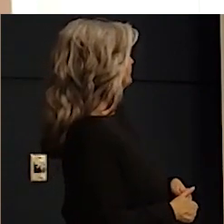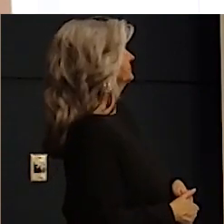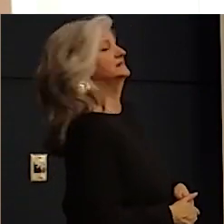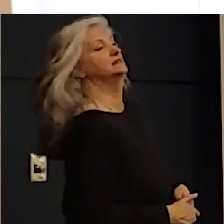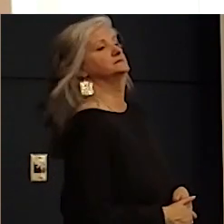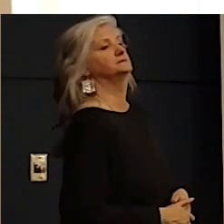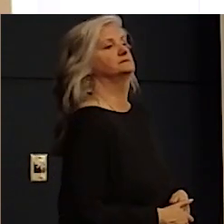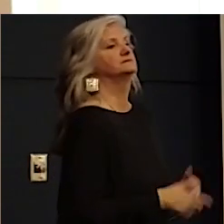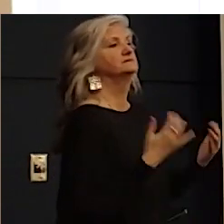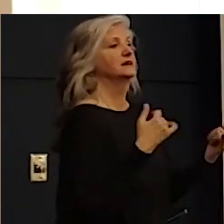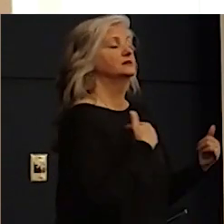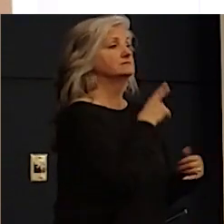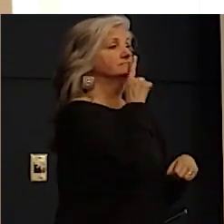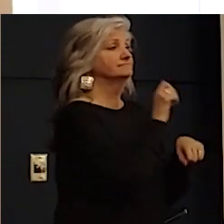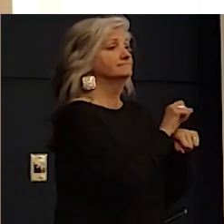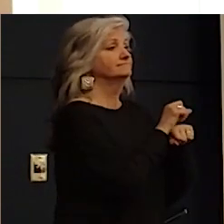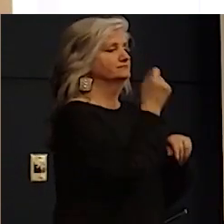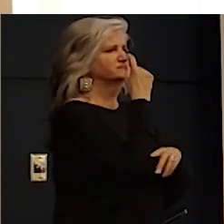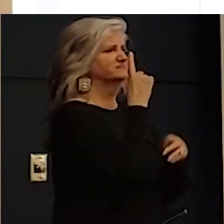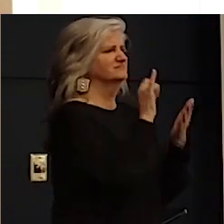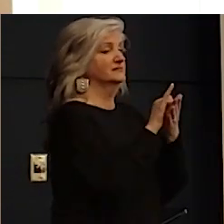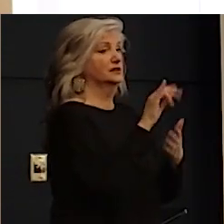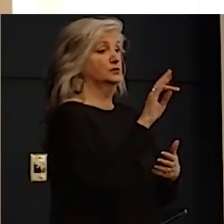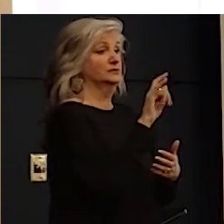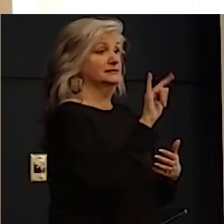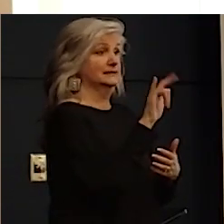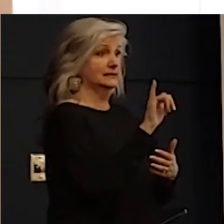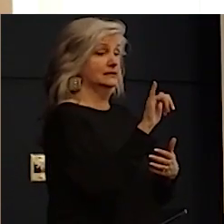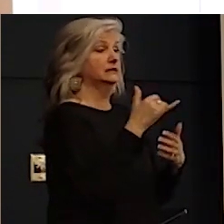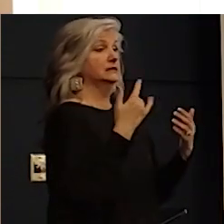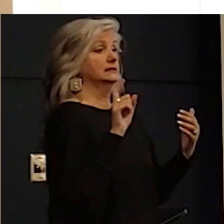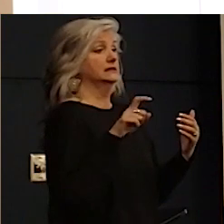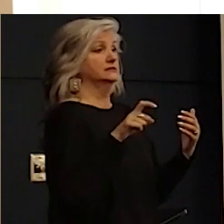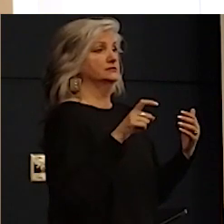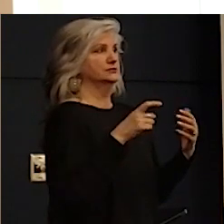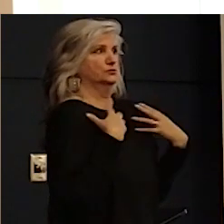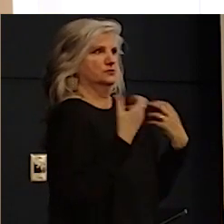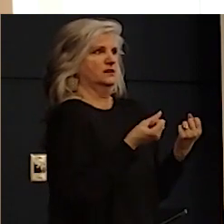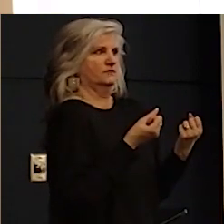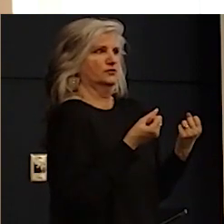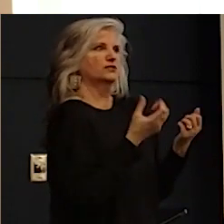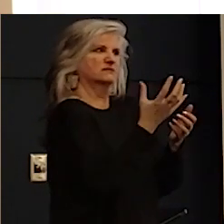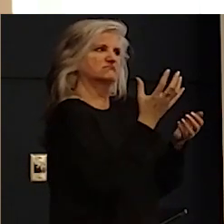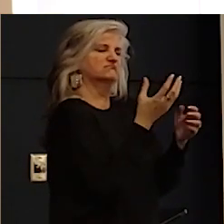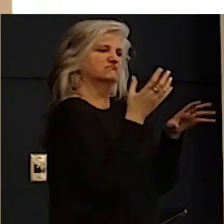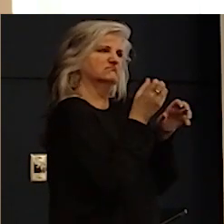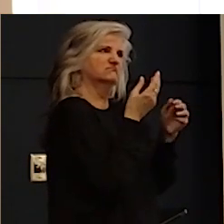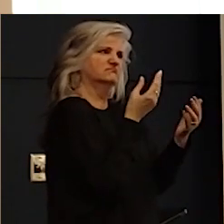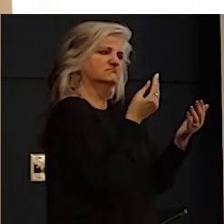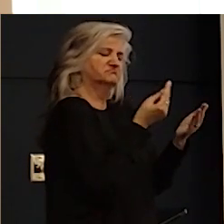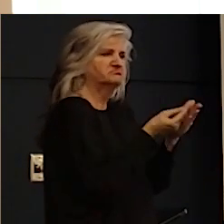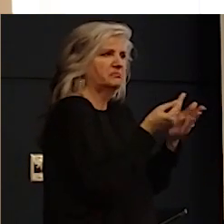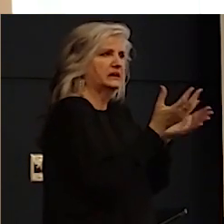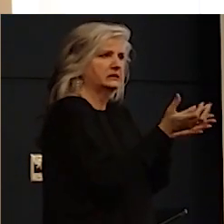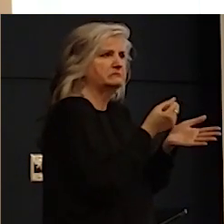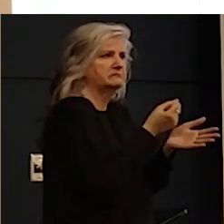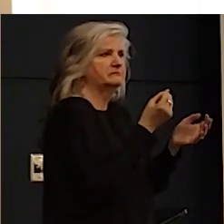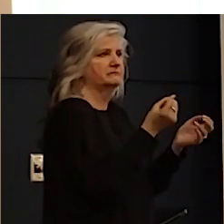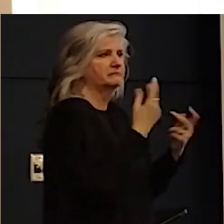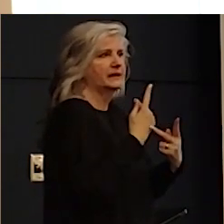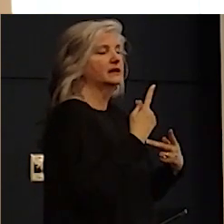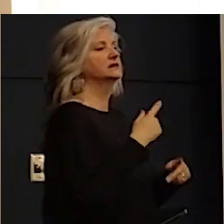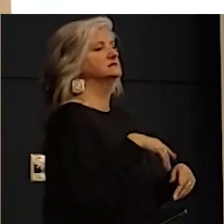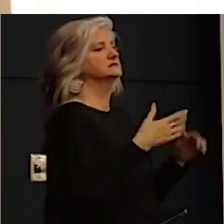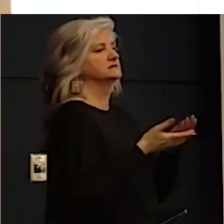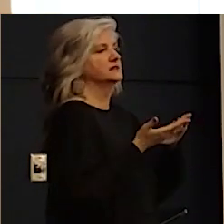Now, we can certainly understand that a utility needs to maybe recover its money to be able to operate. But when we look